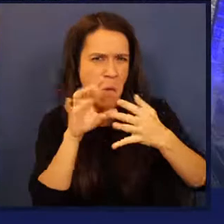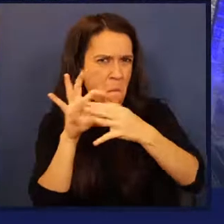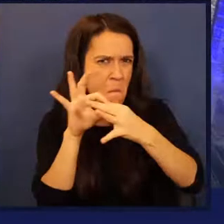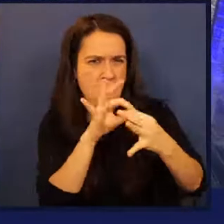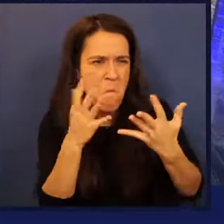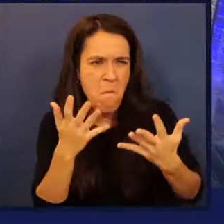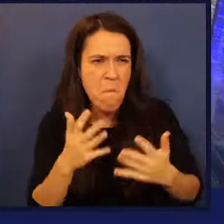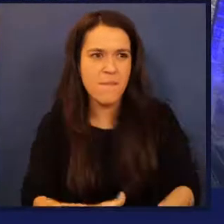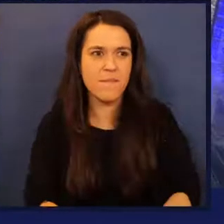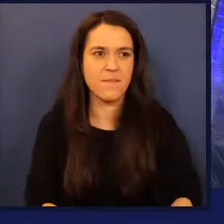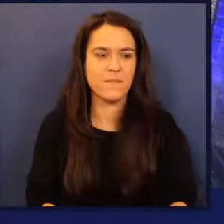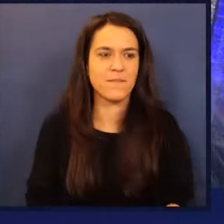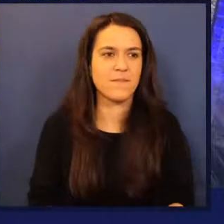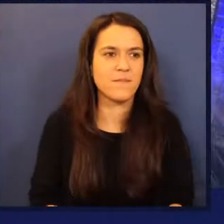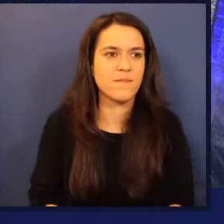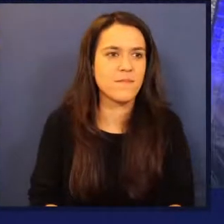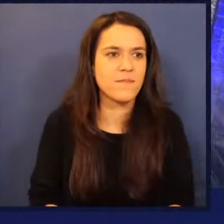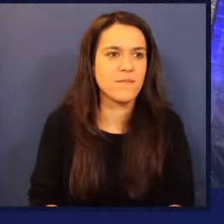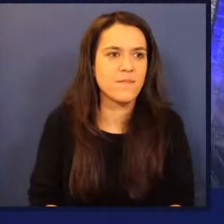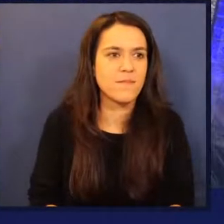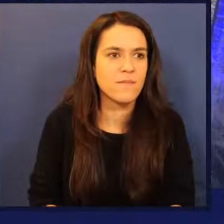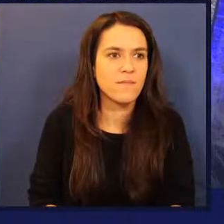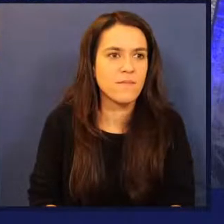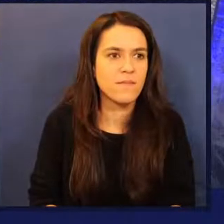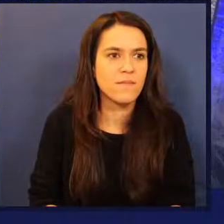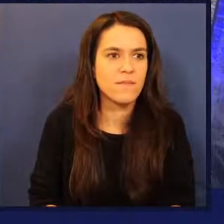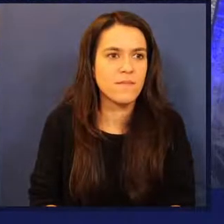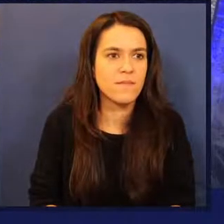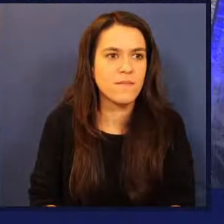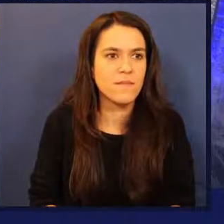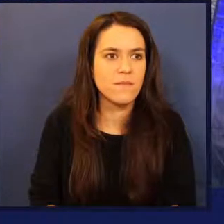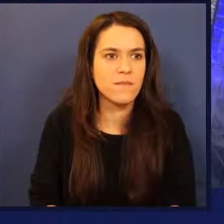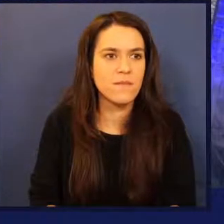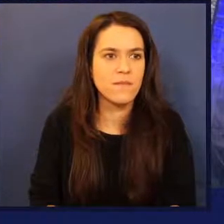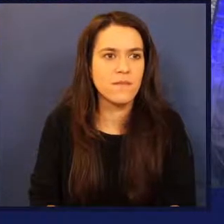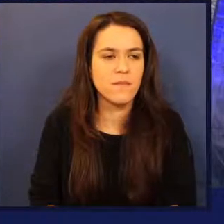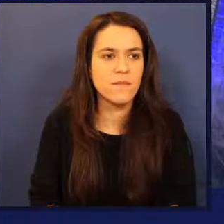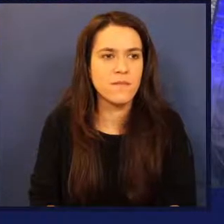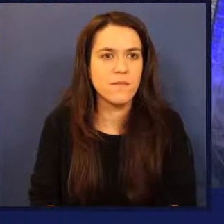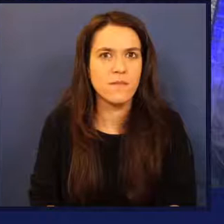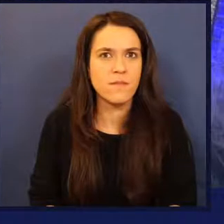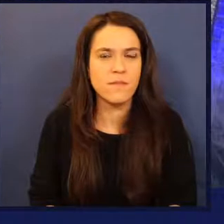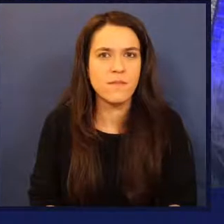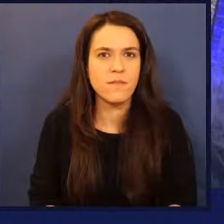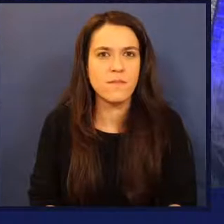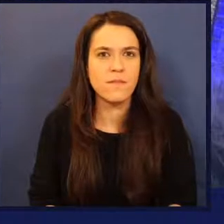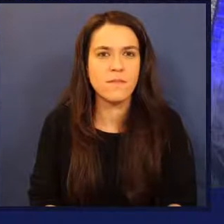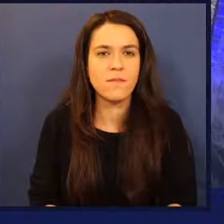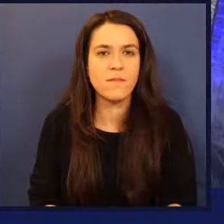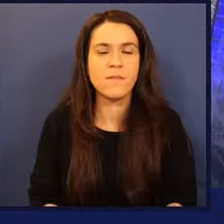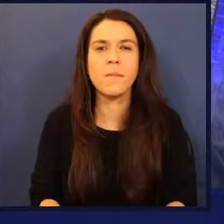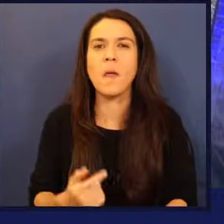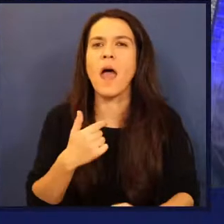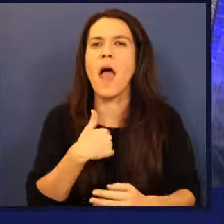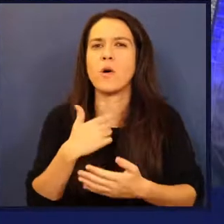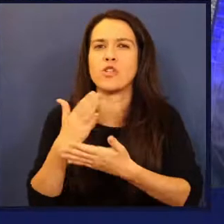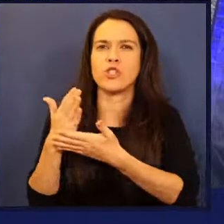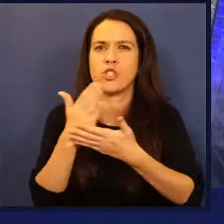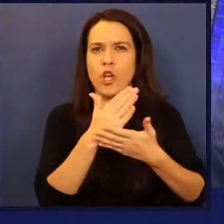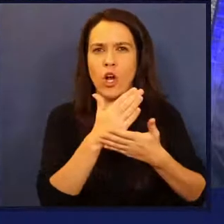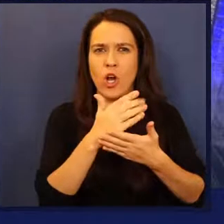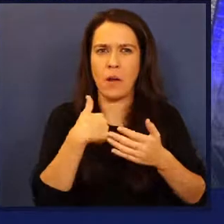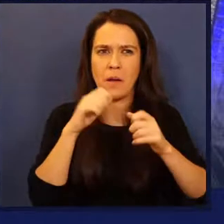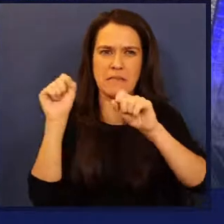Yeah, actually, what I can do is I'm going to quickly share my screen. I don't want to go through full-on